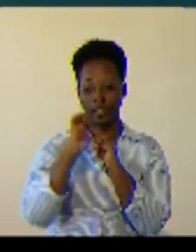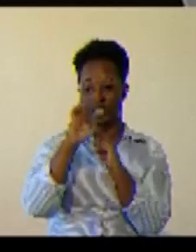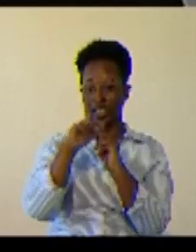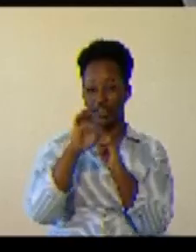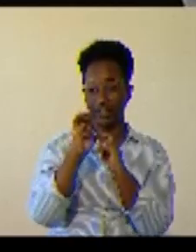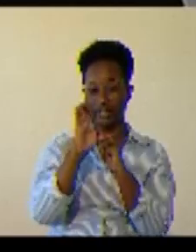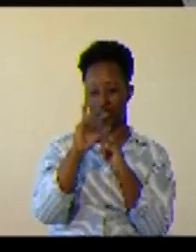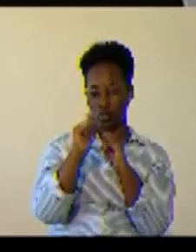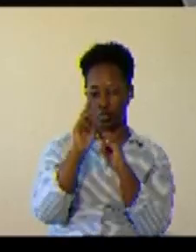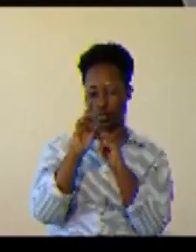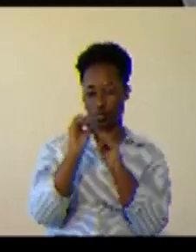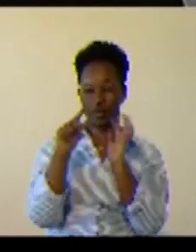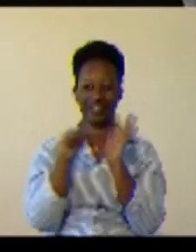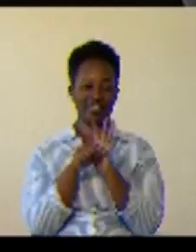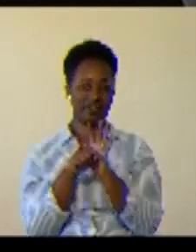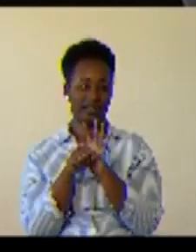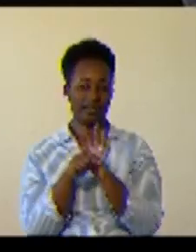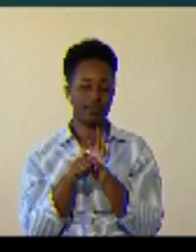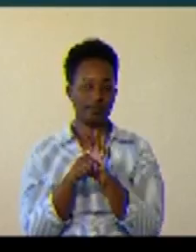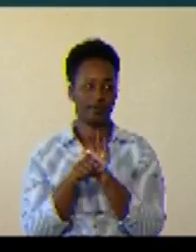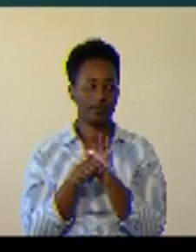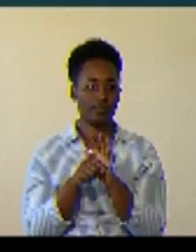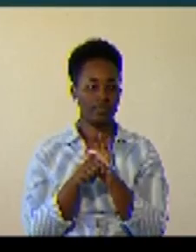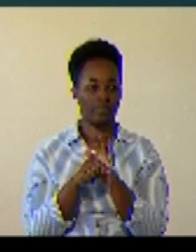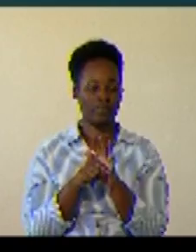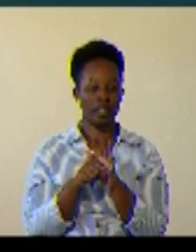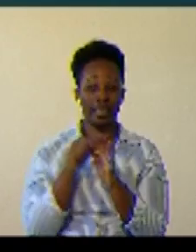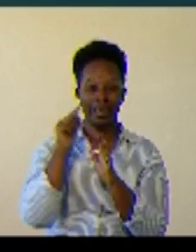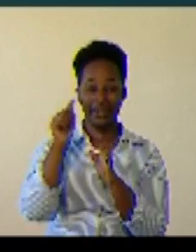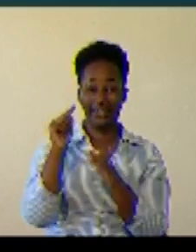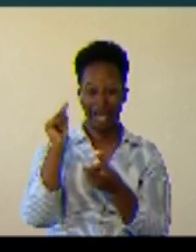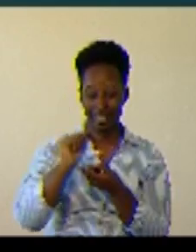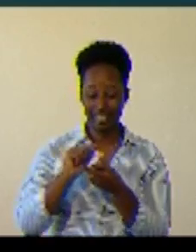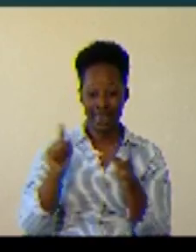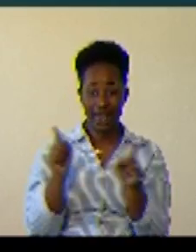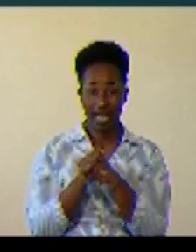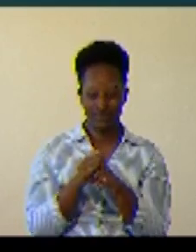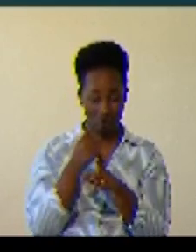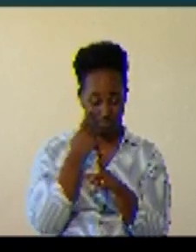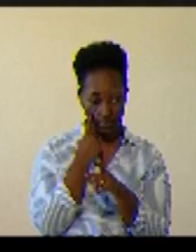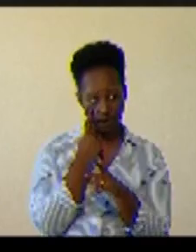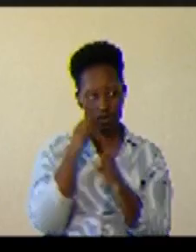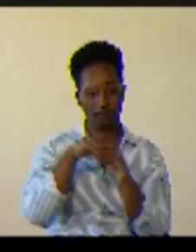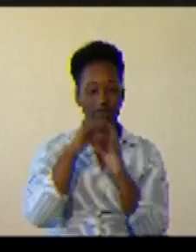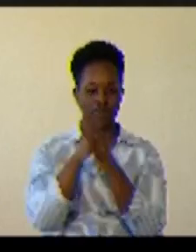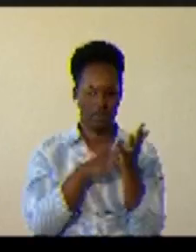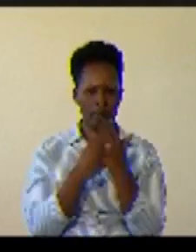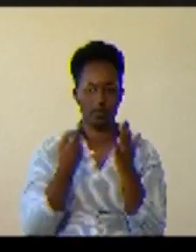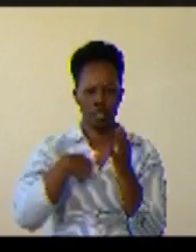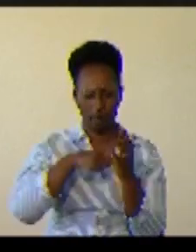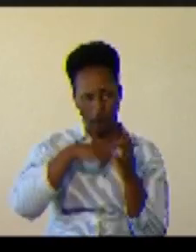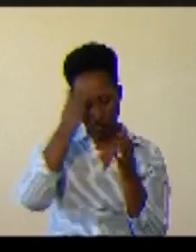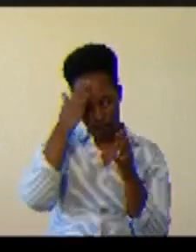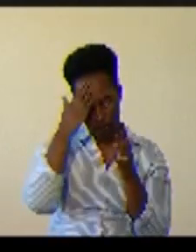Electronegativity. The electronegativity decreases as you move down the group. We know that.